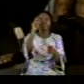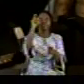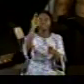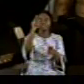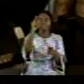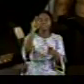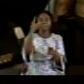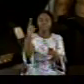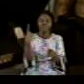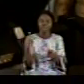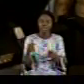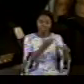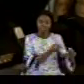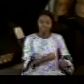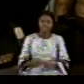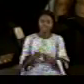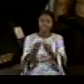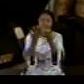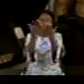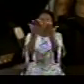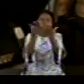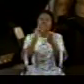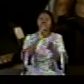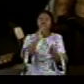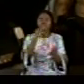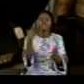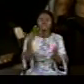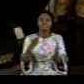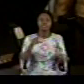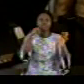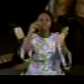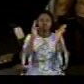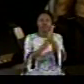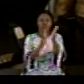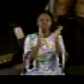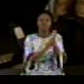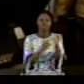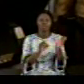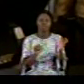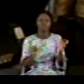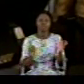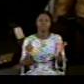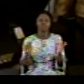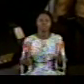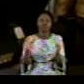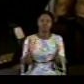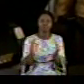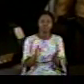you the sacrifices of joy.